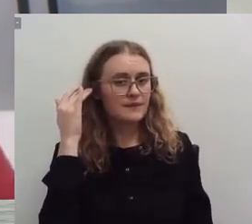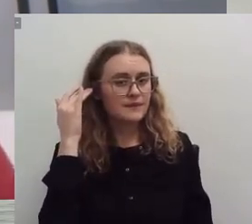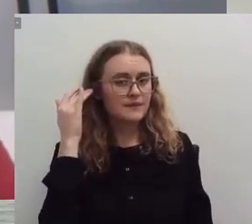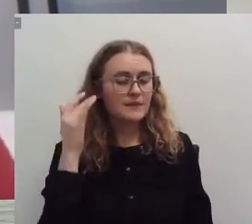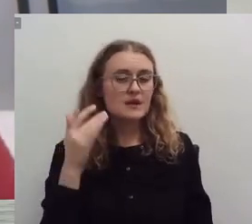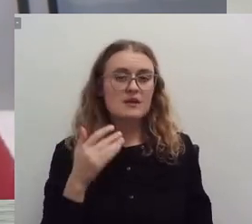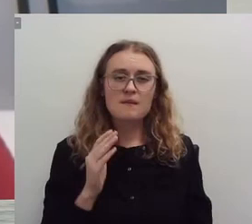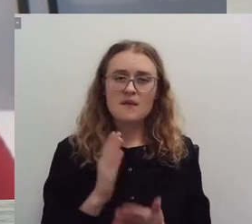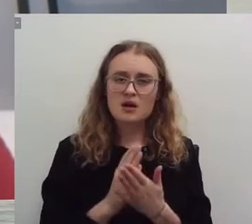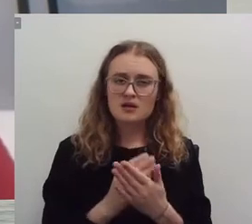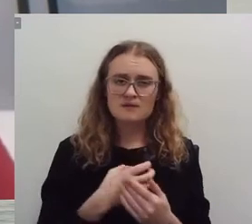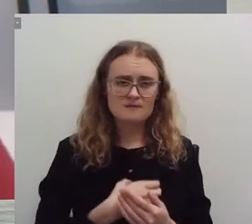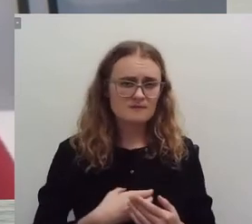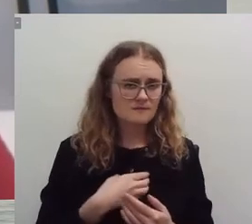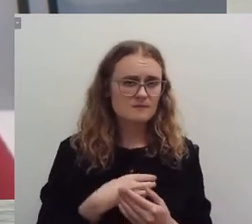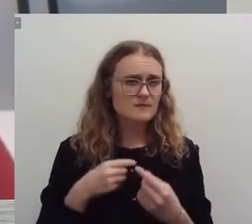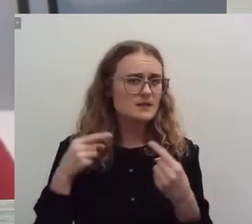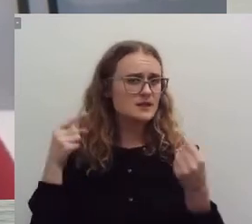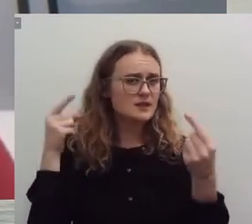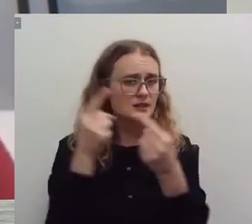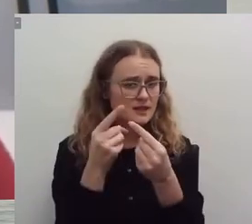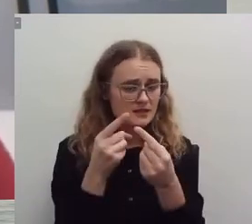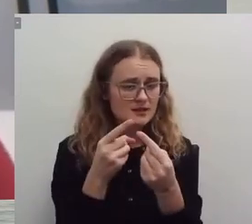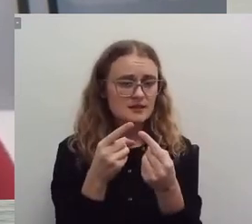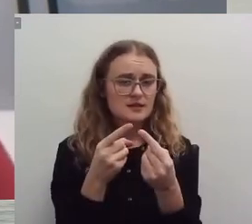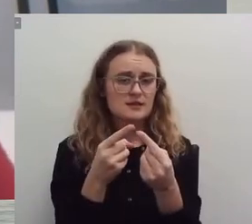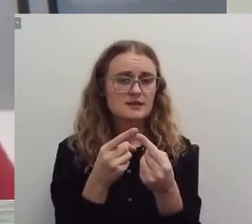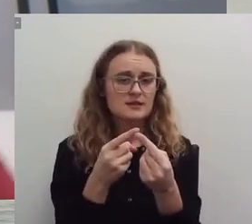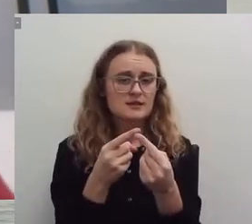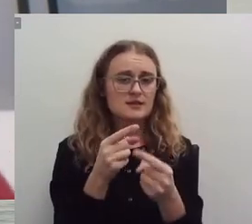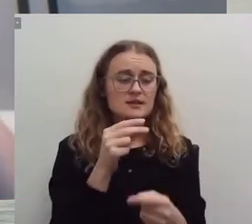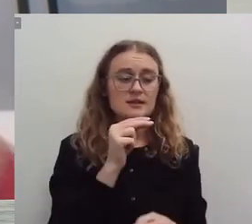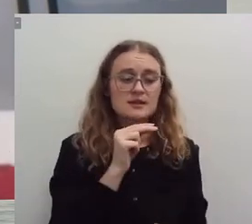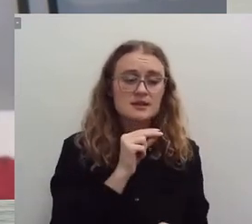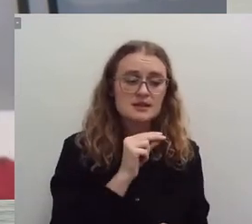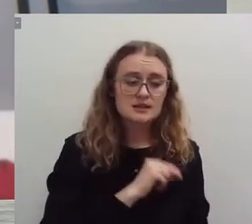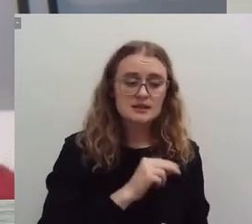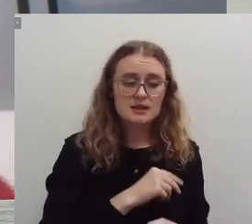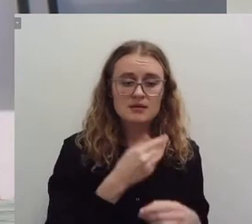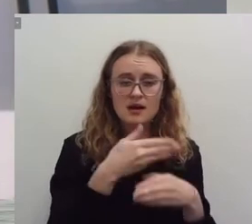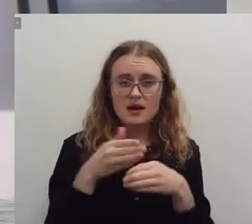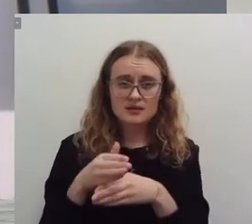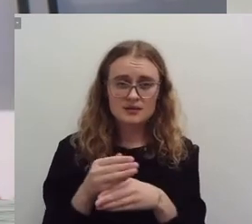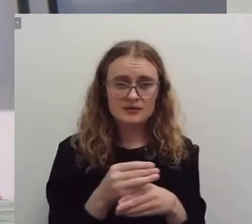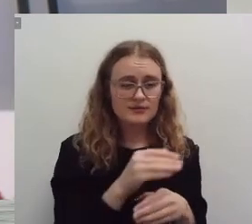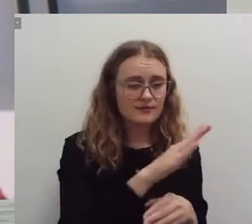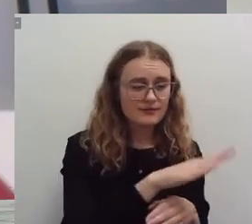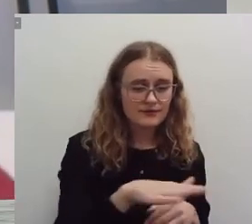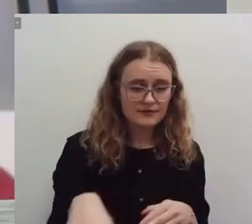every kid that feels that they are the one who's